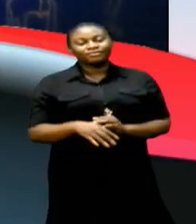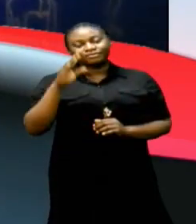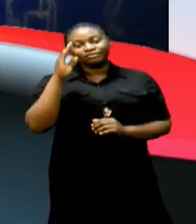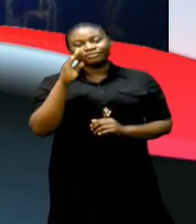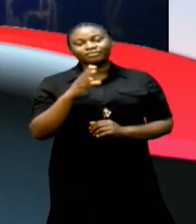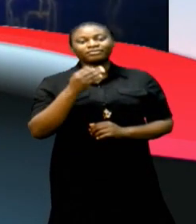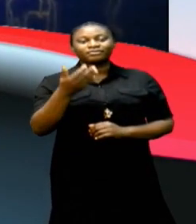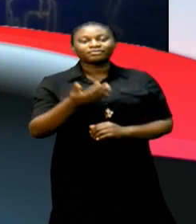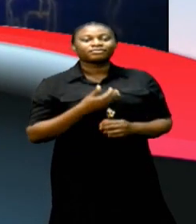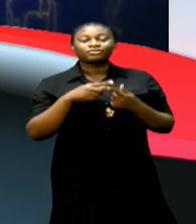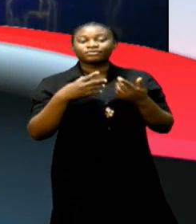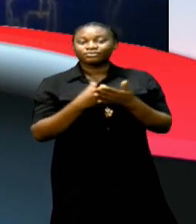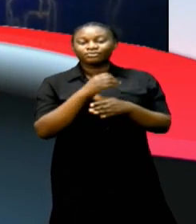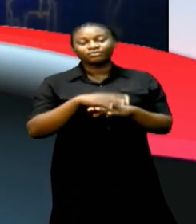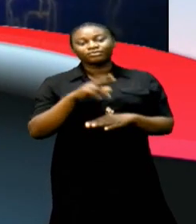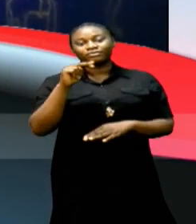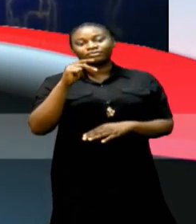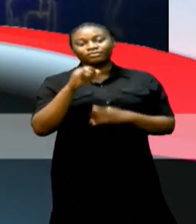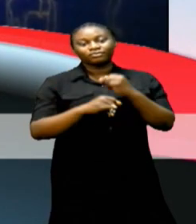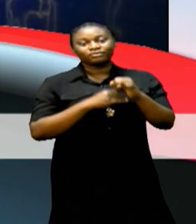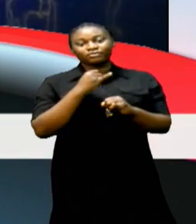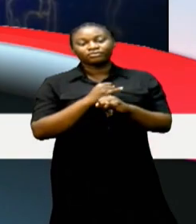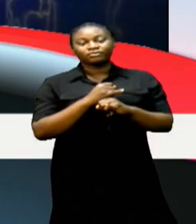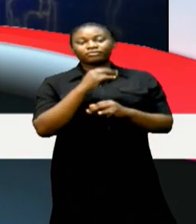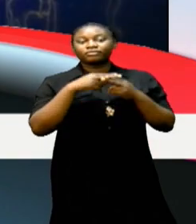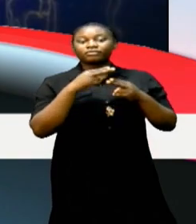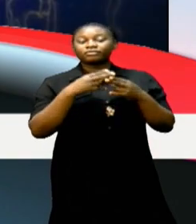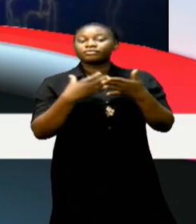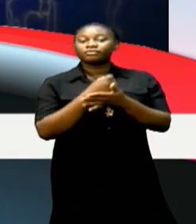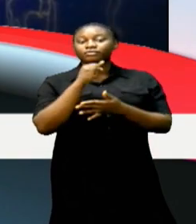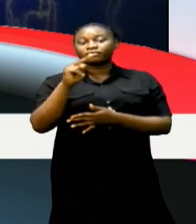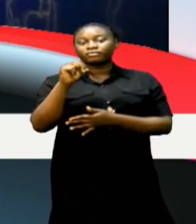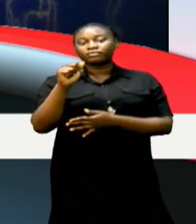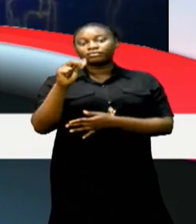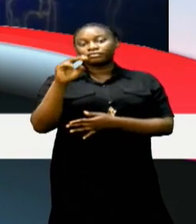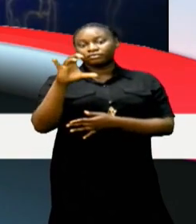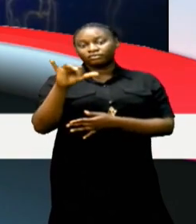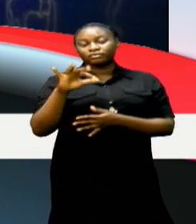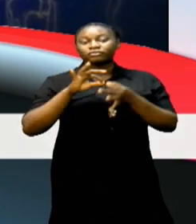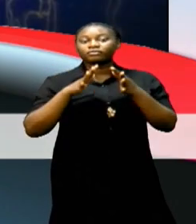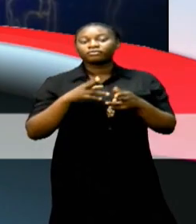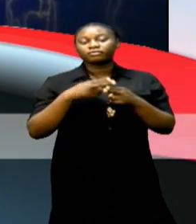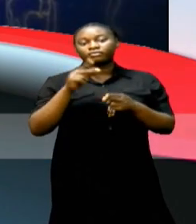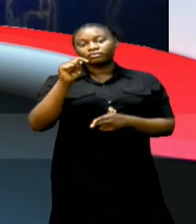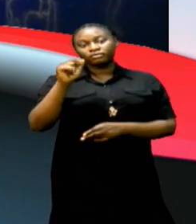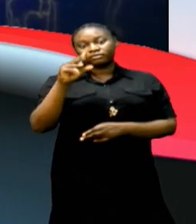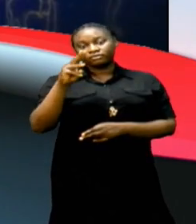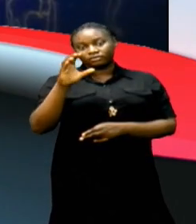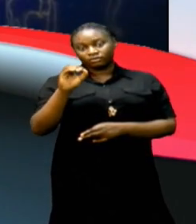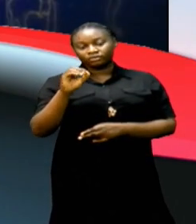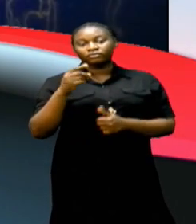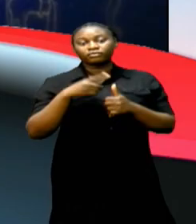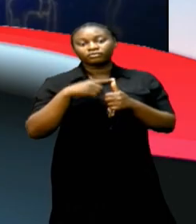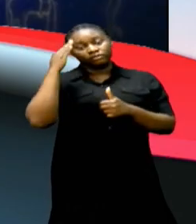Hello and welcome to News on NTA International. I'm Nancy Godi Angonihu, and on sign language is Taiwo Ozoma. First,